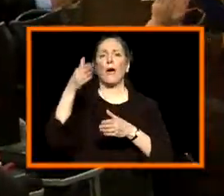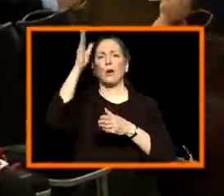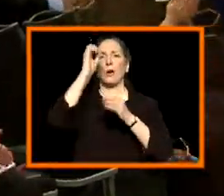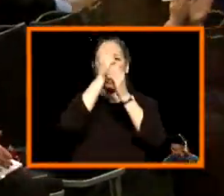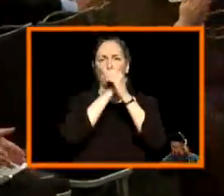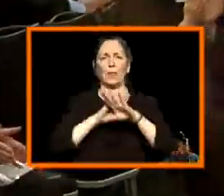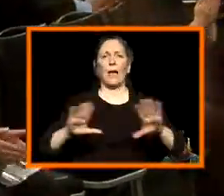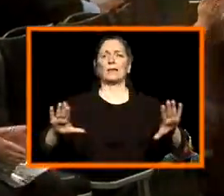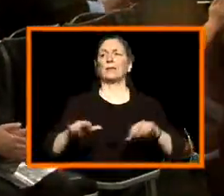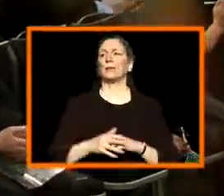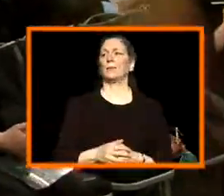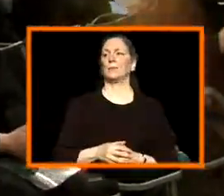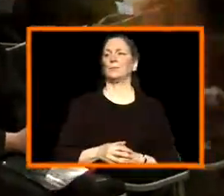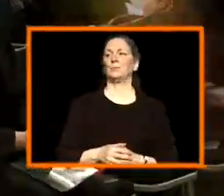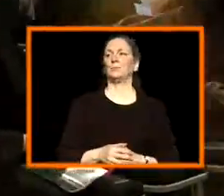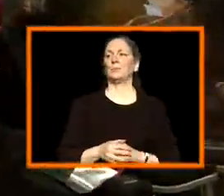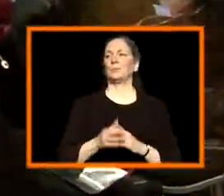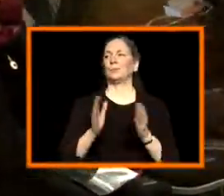bless.